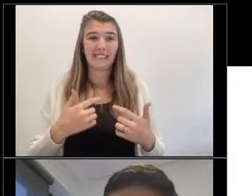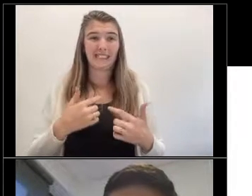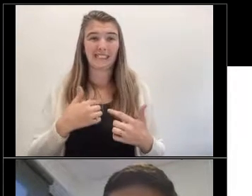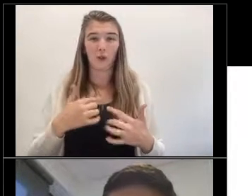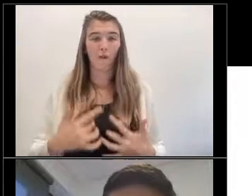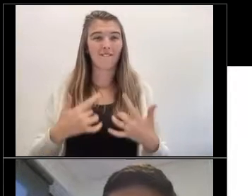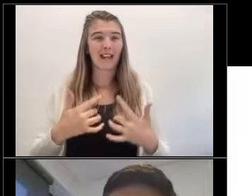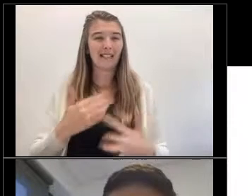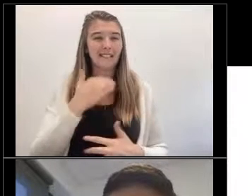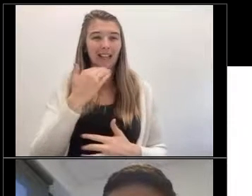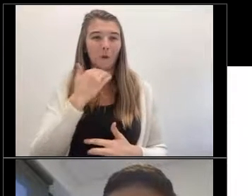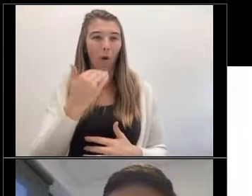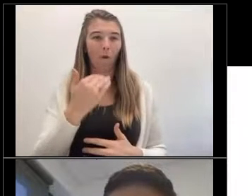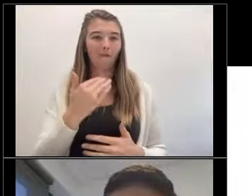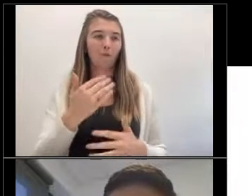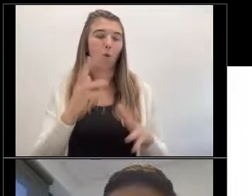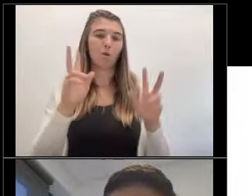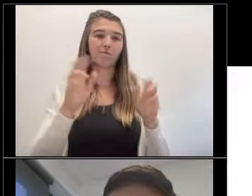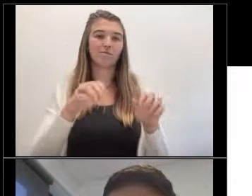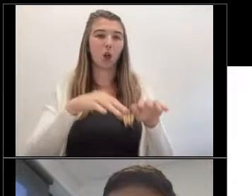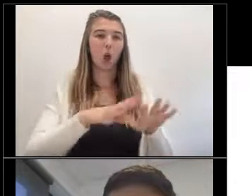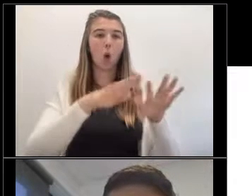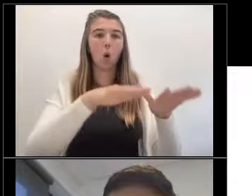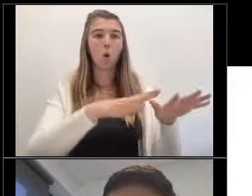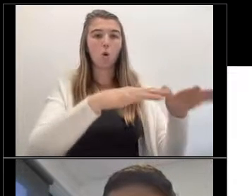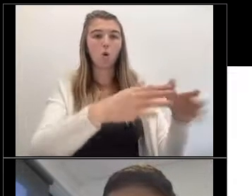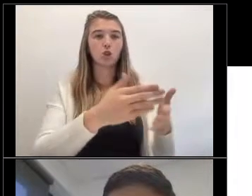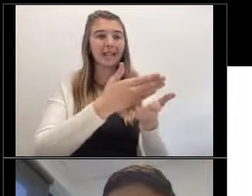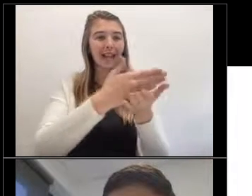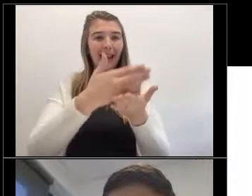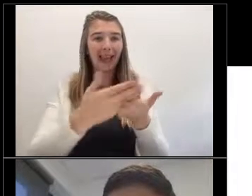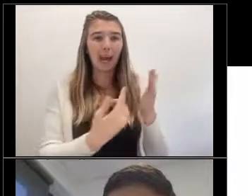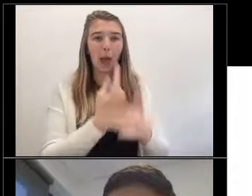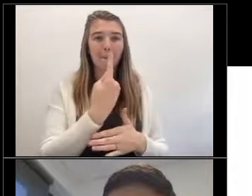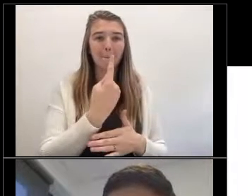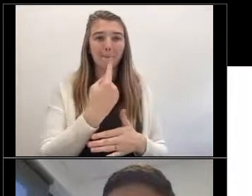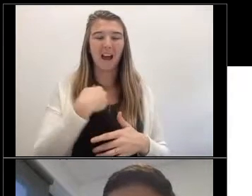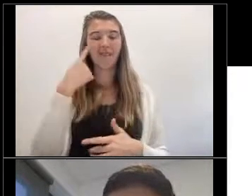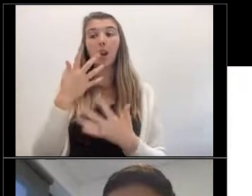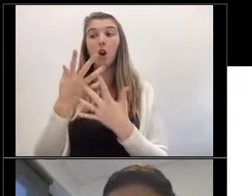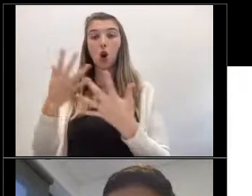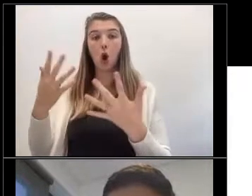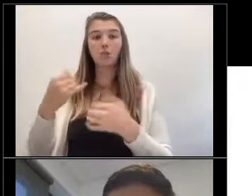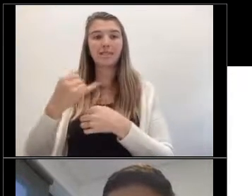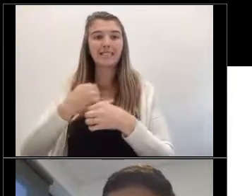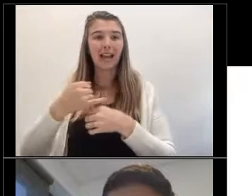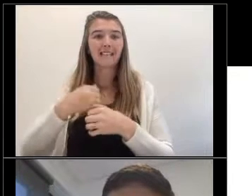like the ocean cleanup, I think most scientists agree that it's a fairly